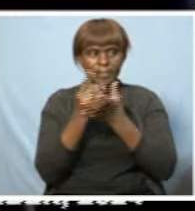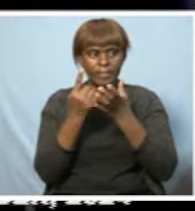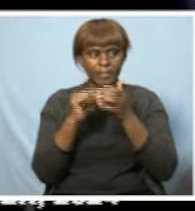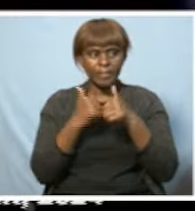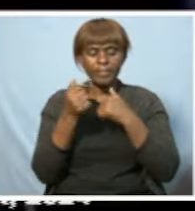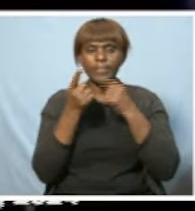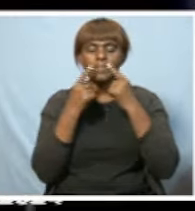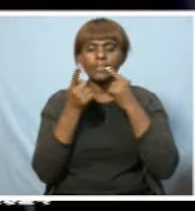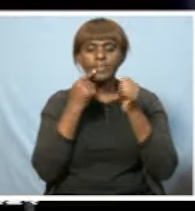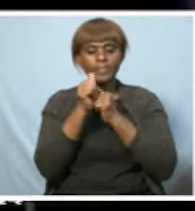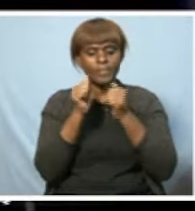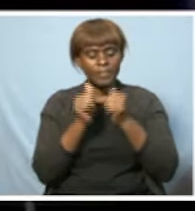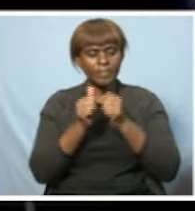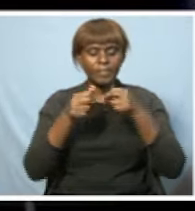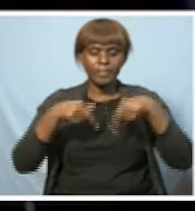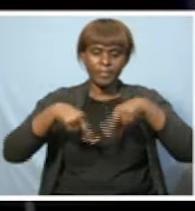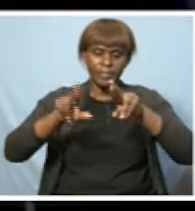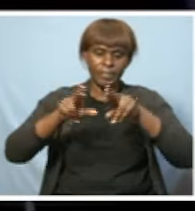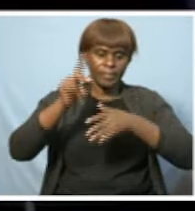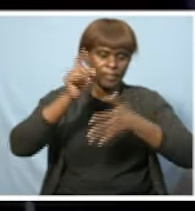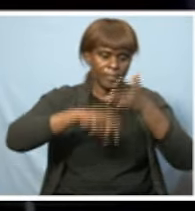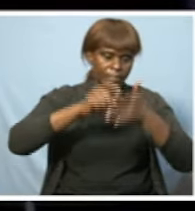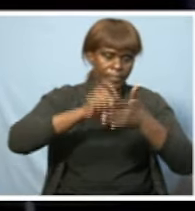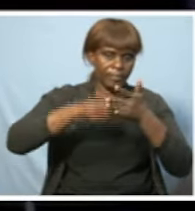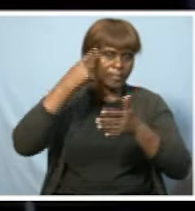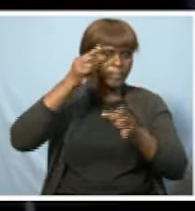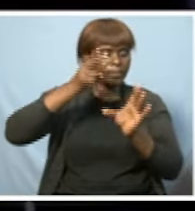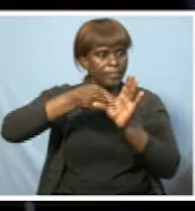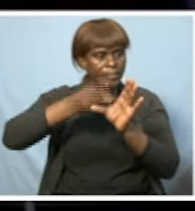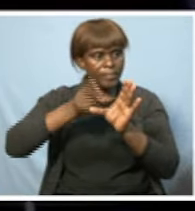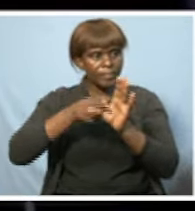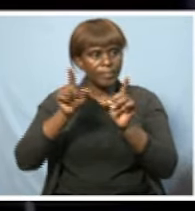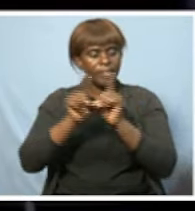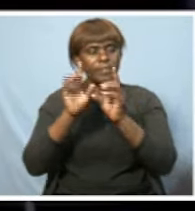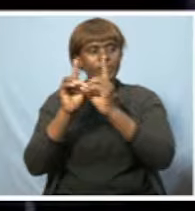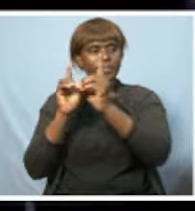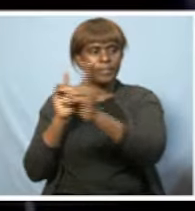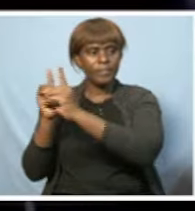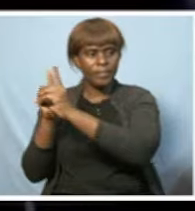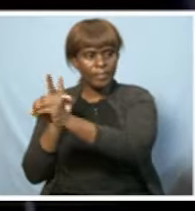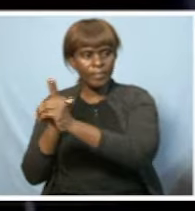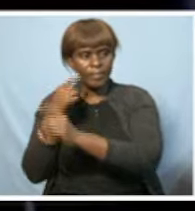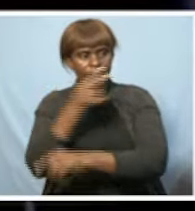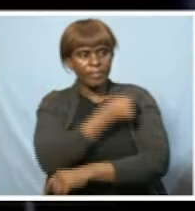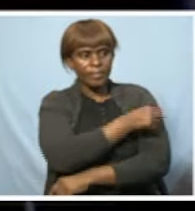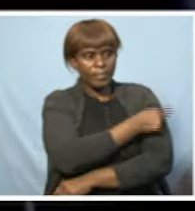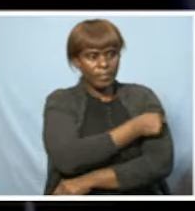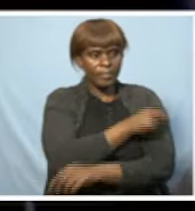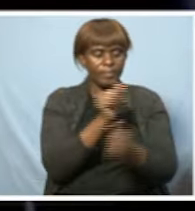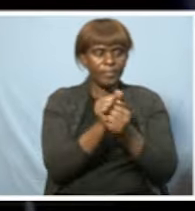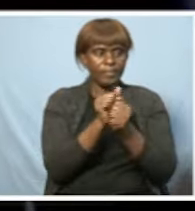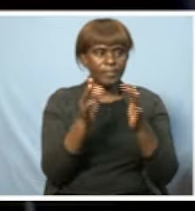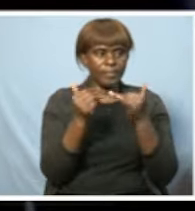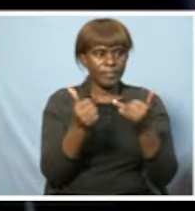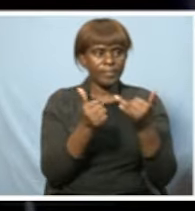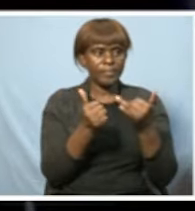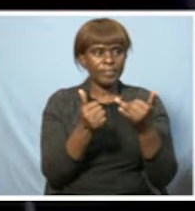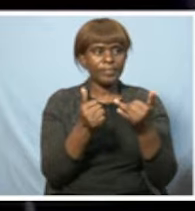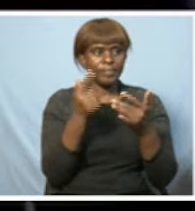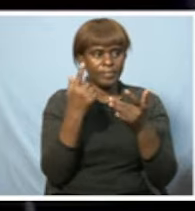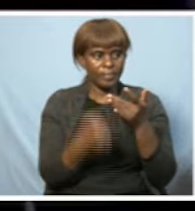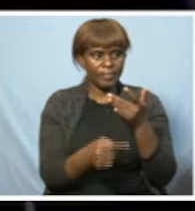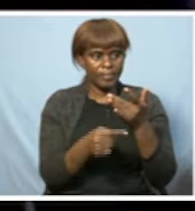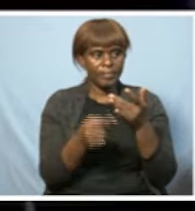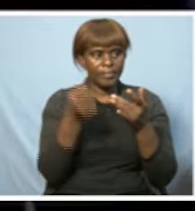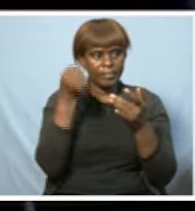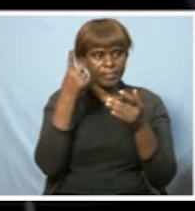here, the cost of fuel for referrals, and the distances when it comes to healthcare. With that being said, technically, what is understood